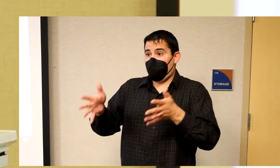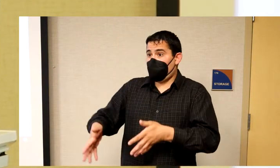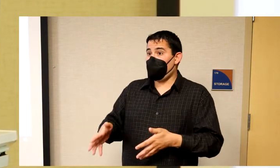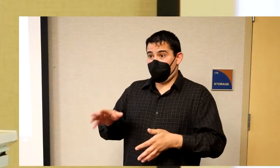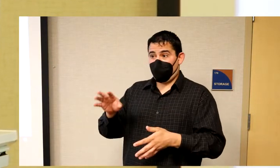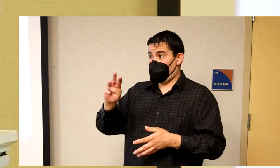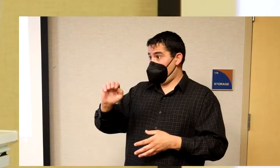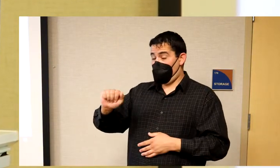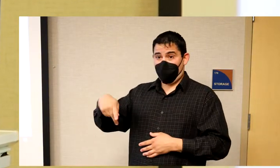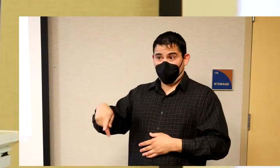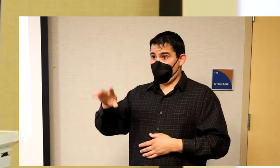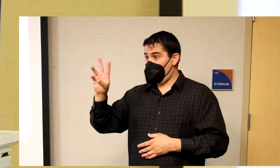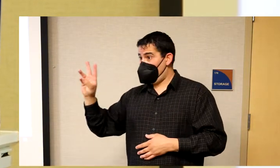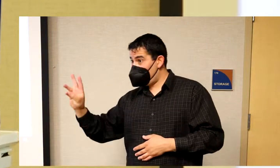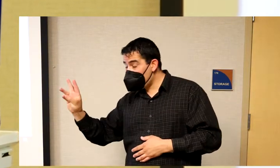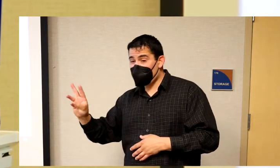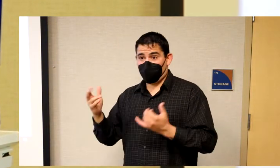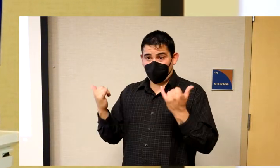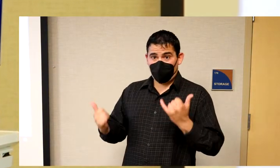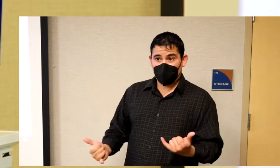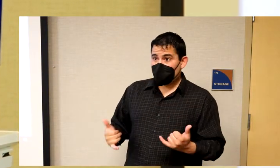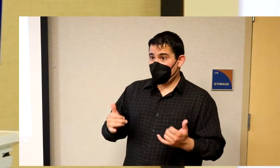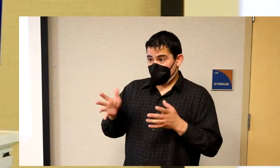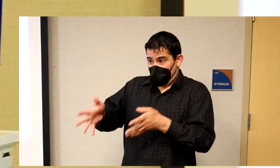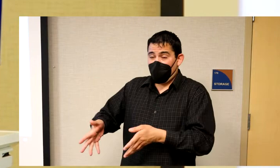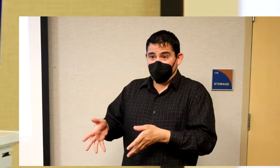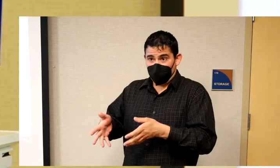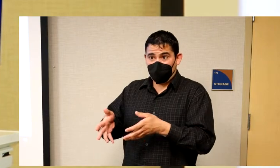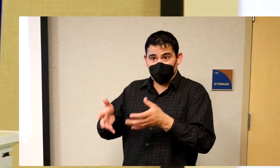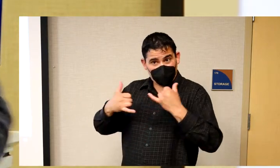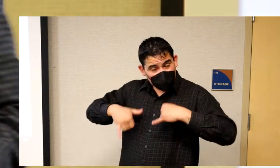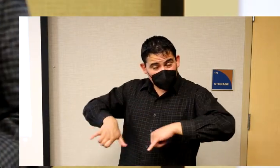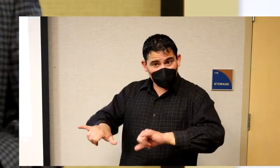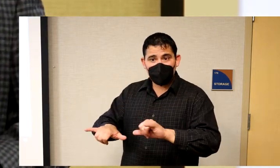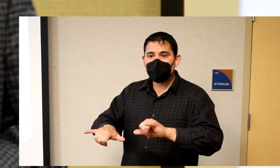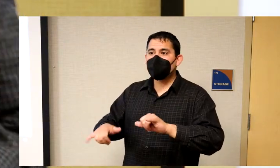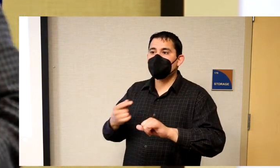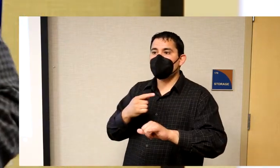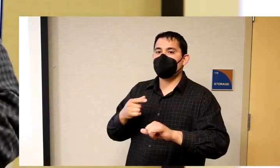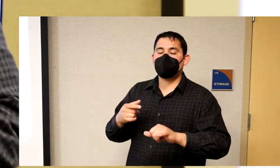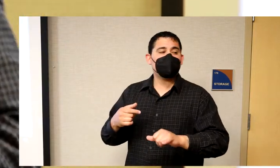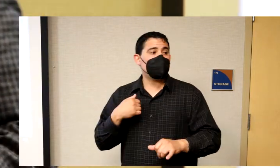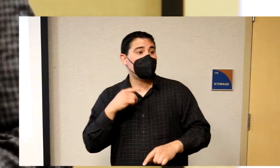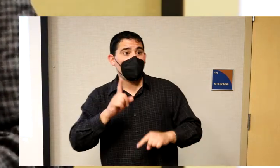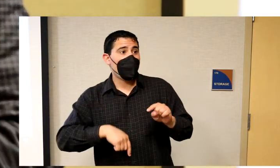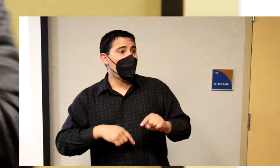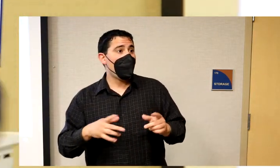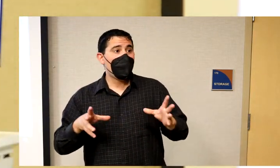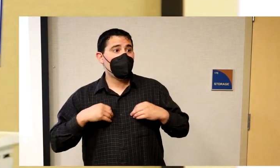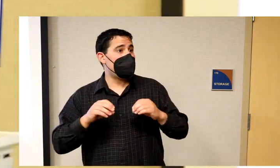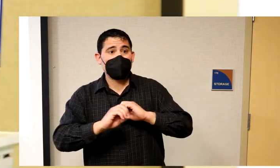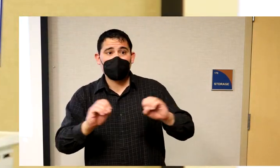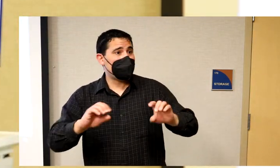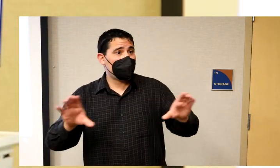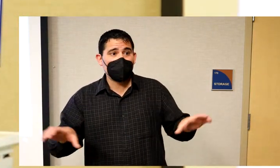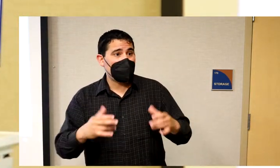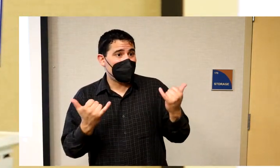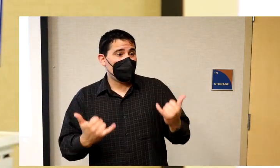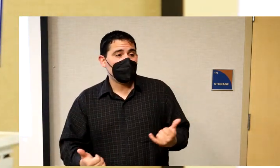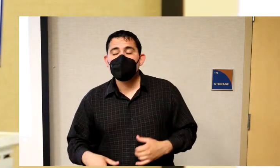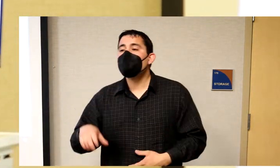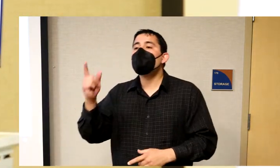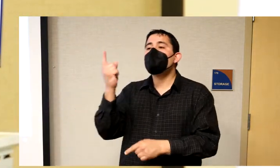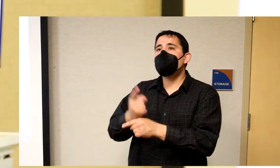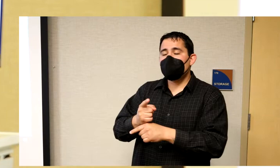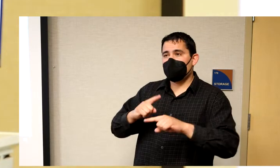option? I don't think we can take any action anyway. Yeah, I know we can't, but we're looking for consensus on, and I'm suggesting